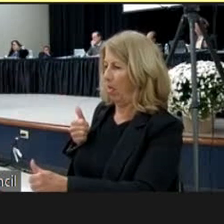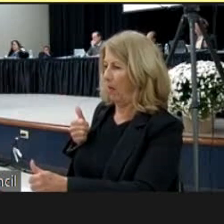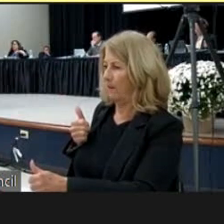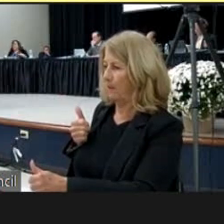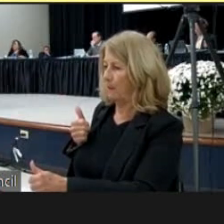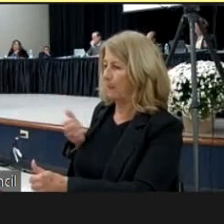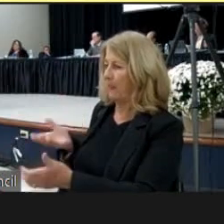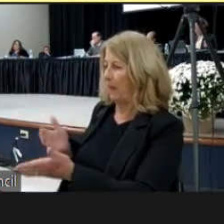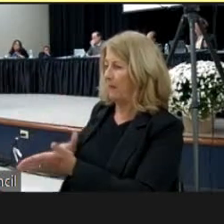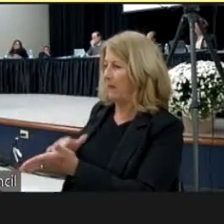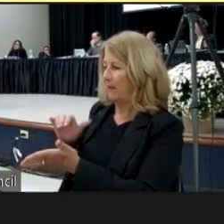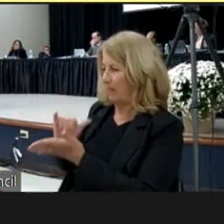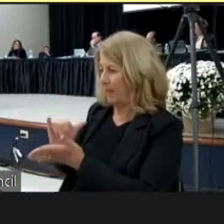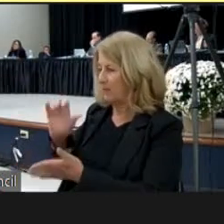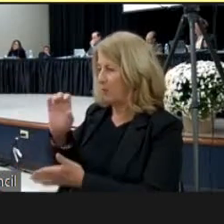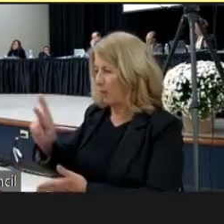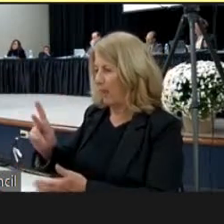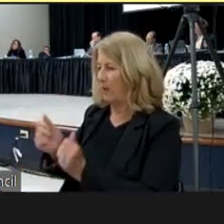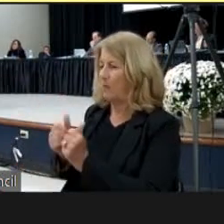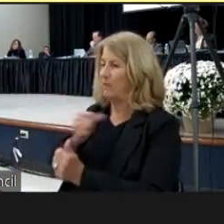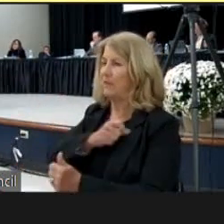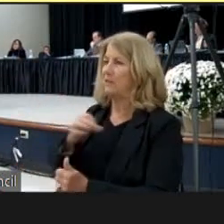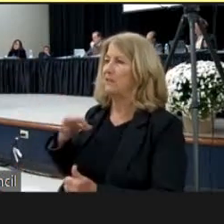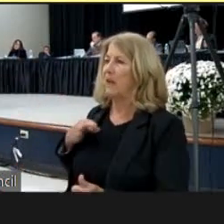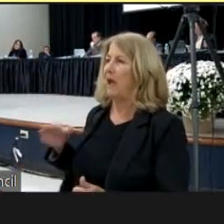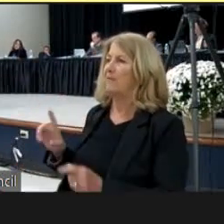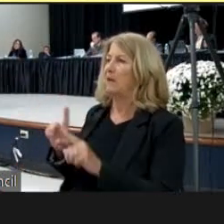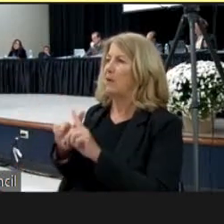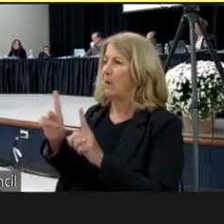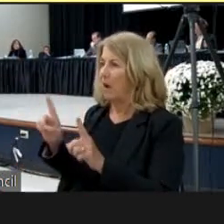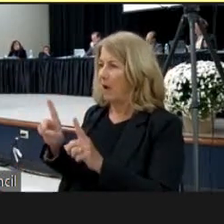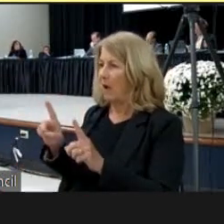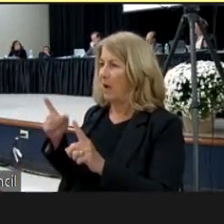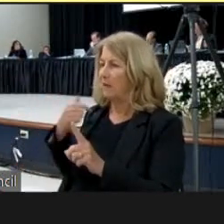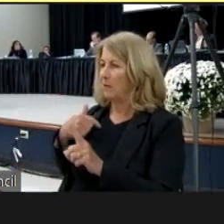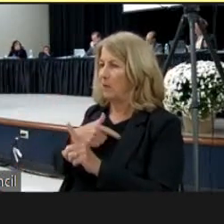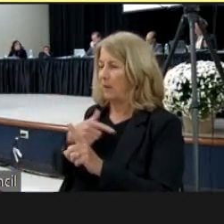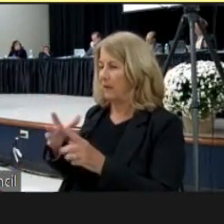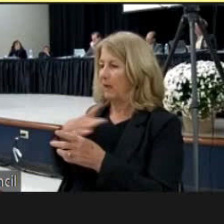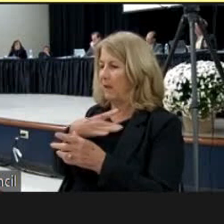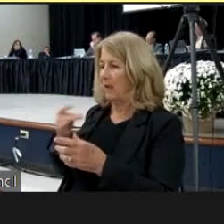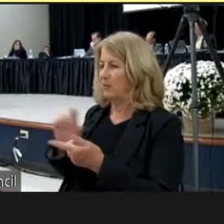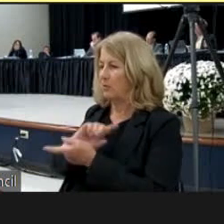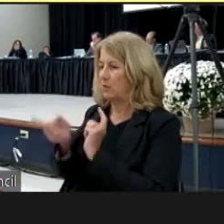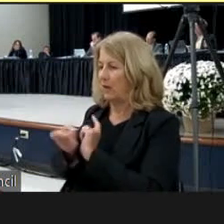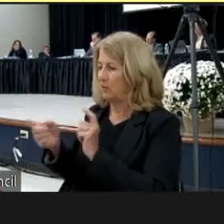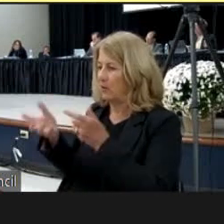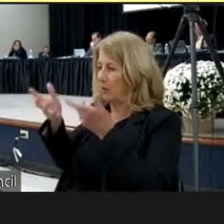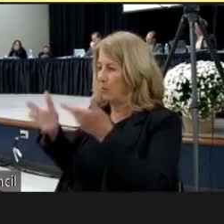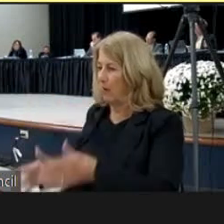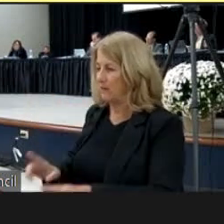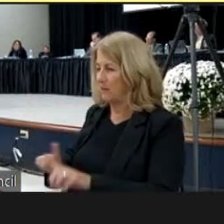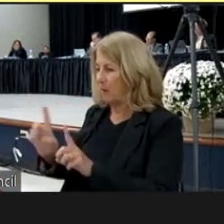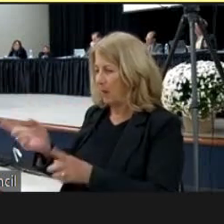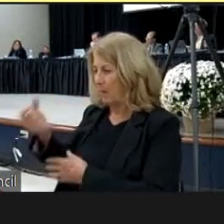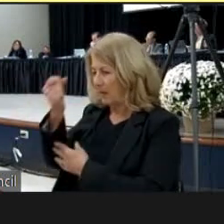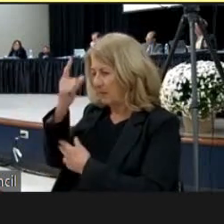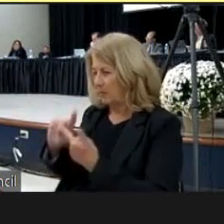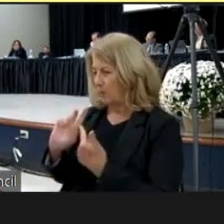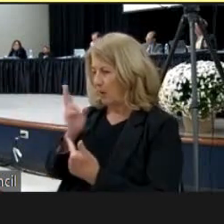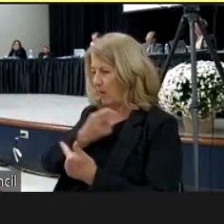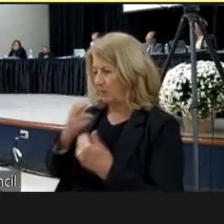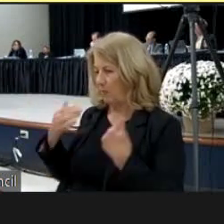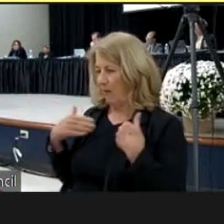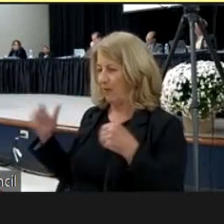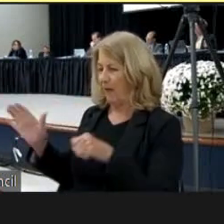would be okay with staff, but as well, we'd like to change the rest of them. But it makes sense to us to have that whole